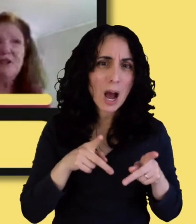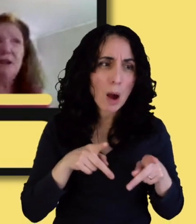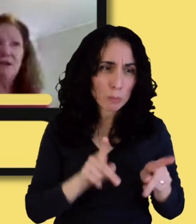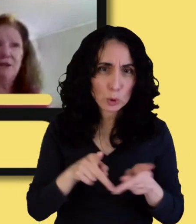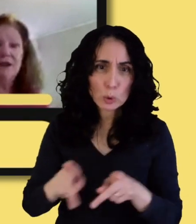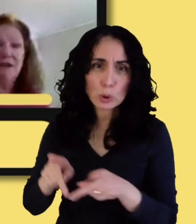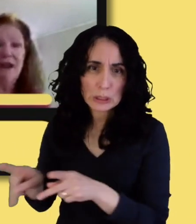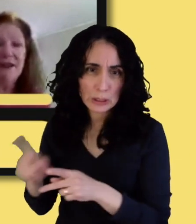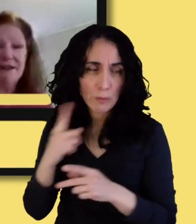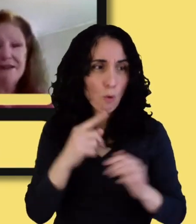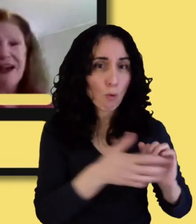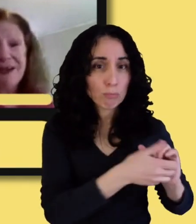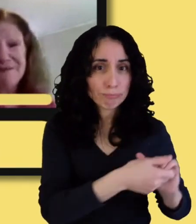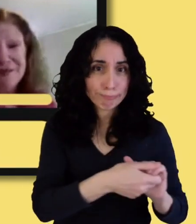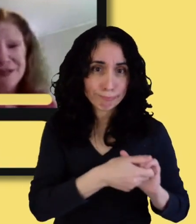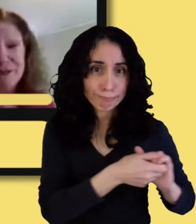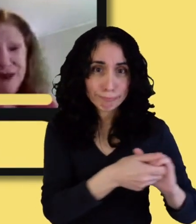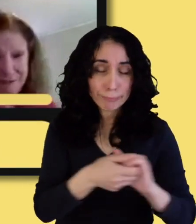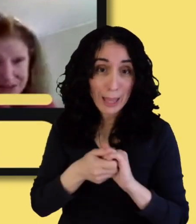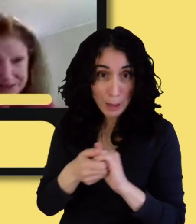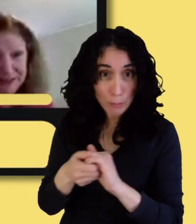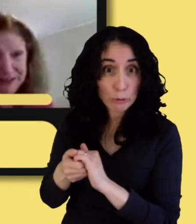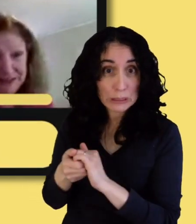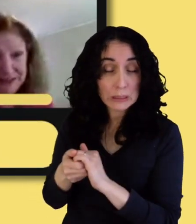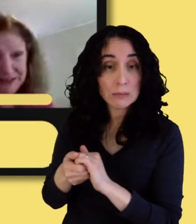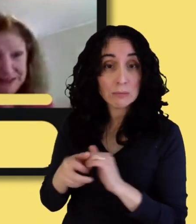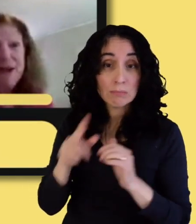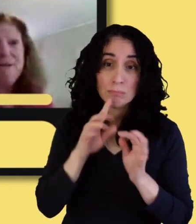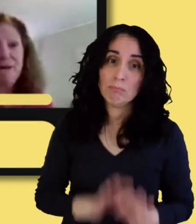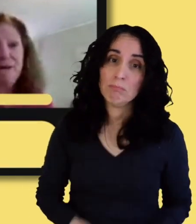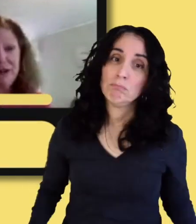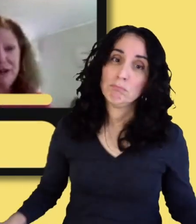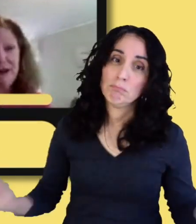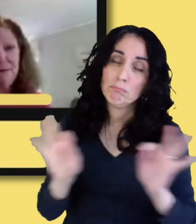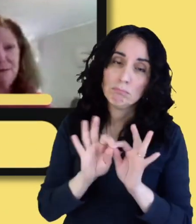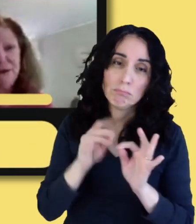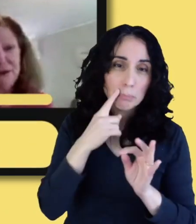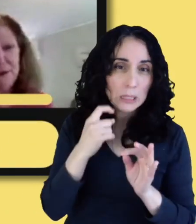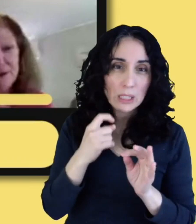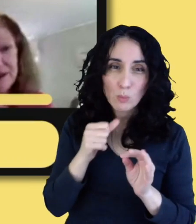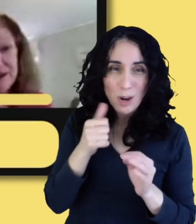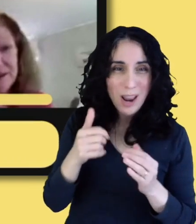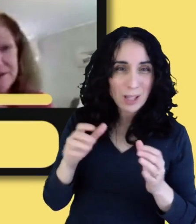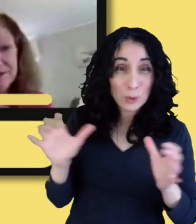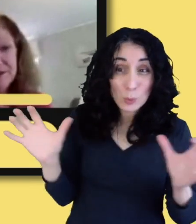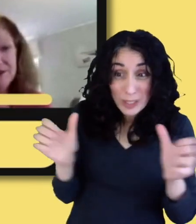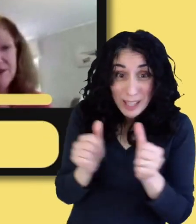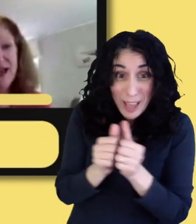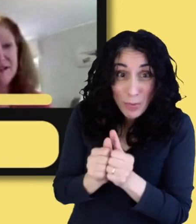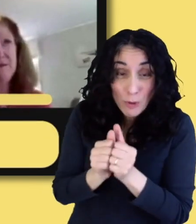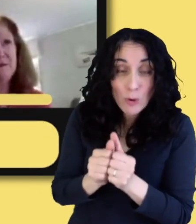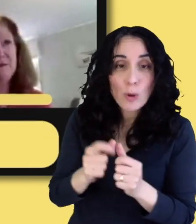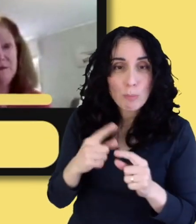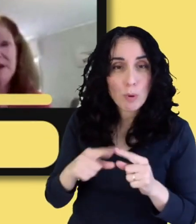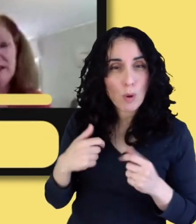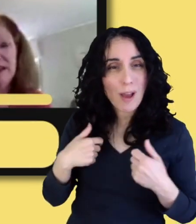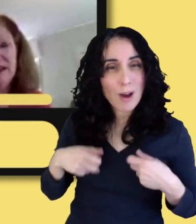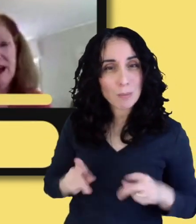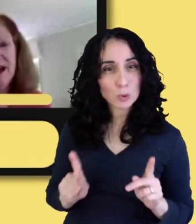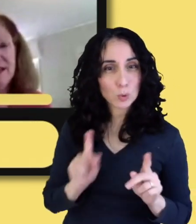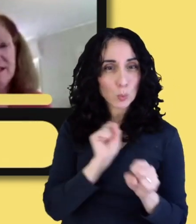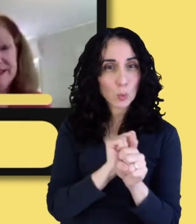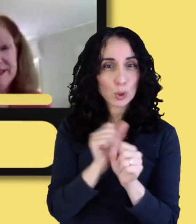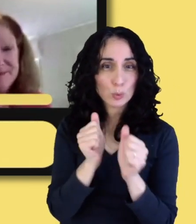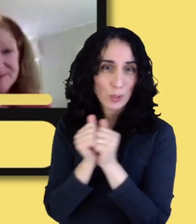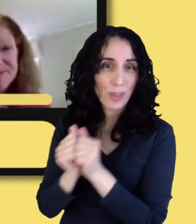which is just so critical at this time, since we're not physically together, but we are given that opportunity to work together. So that's been